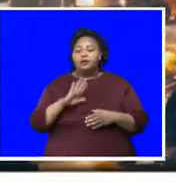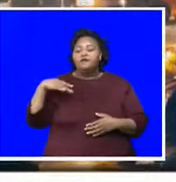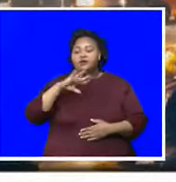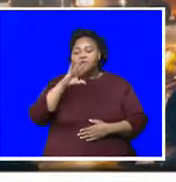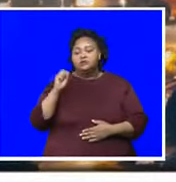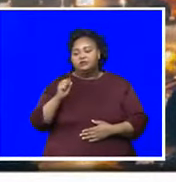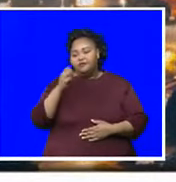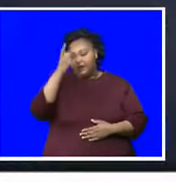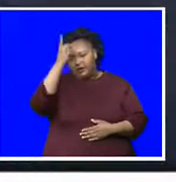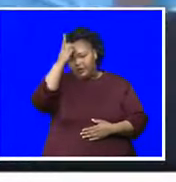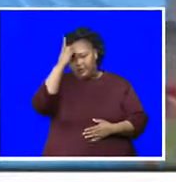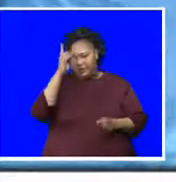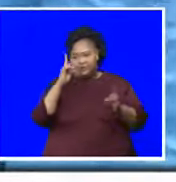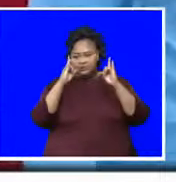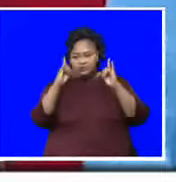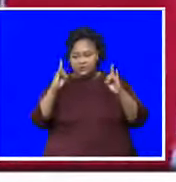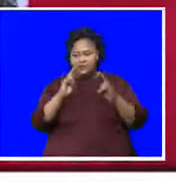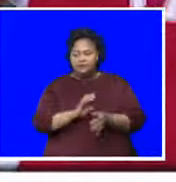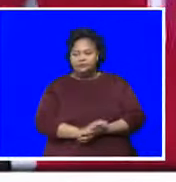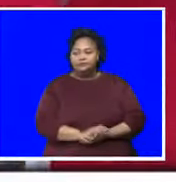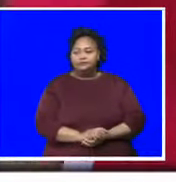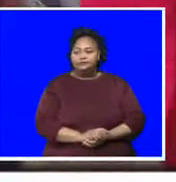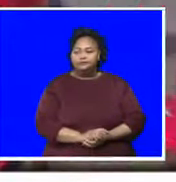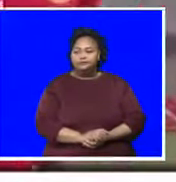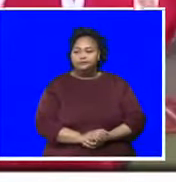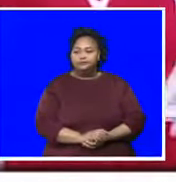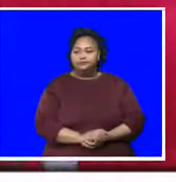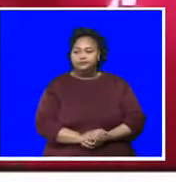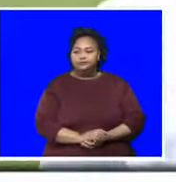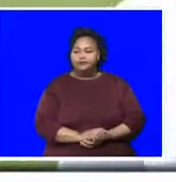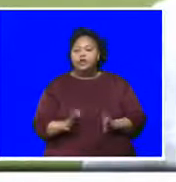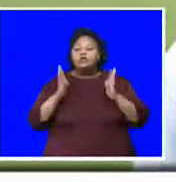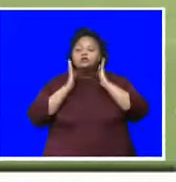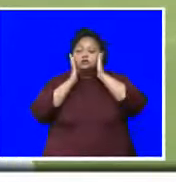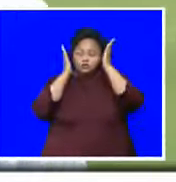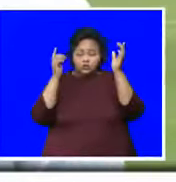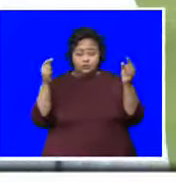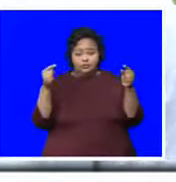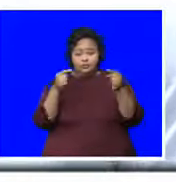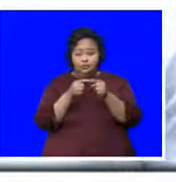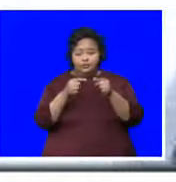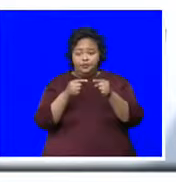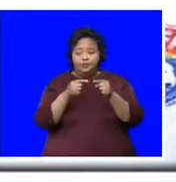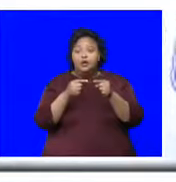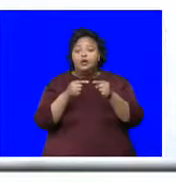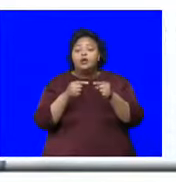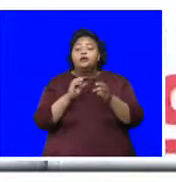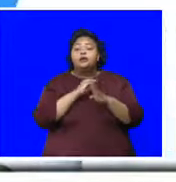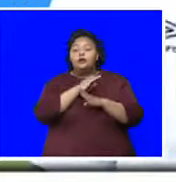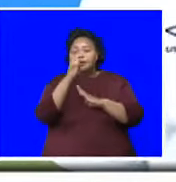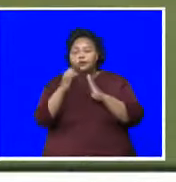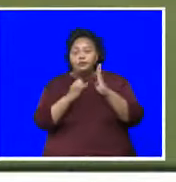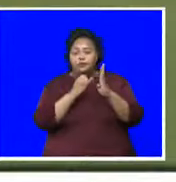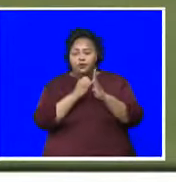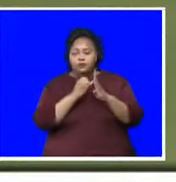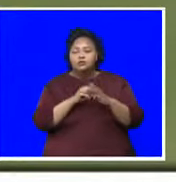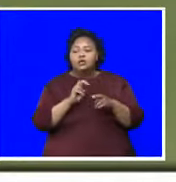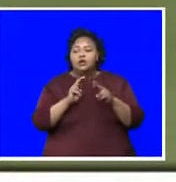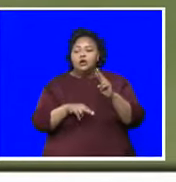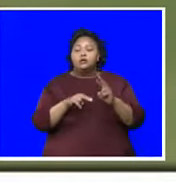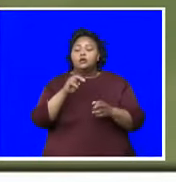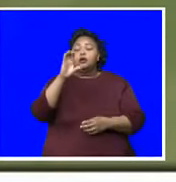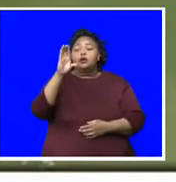Durban. Slango Samnikati lined up against Mauritius in their opening fixture of the 22 COSAFA